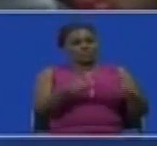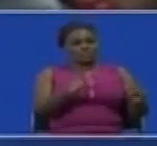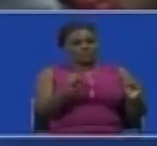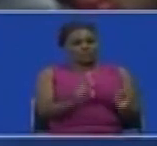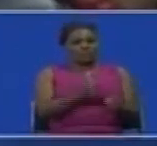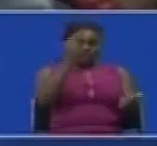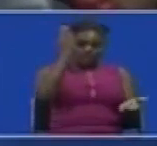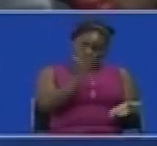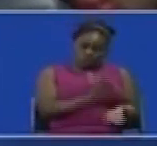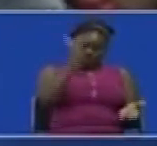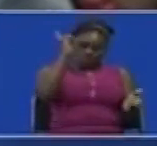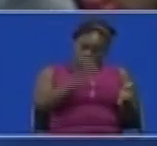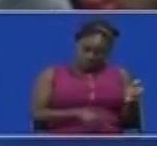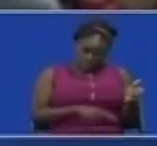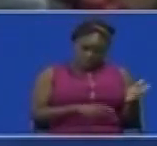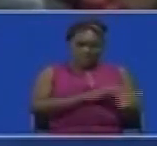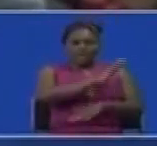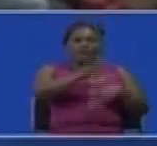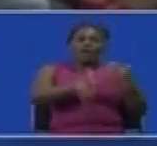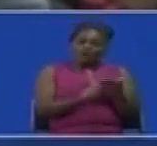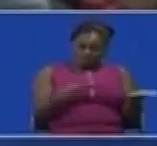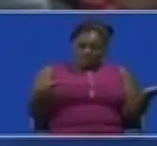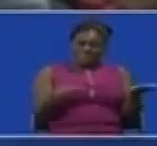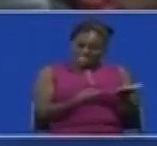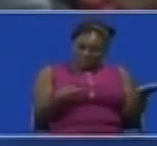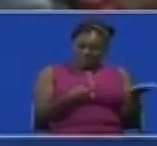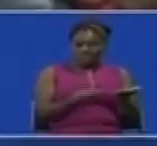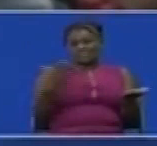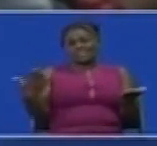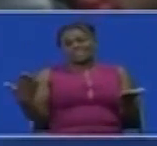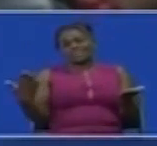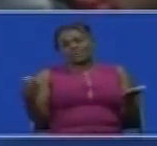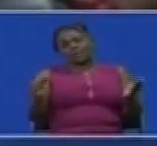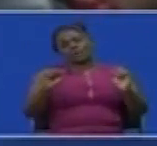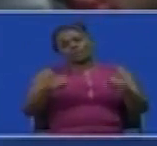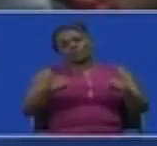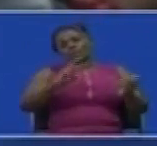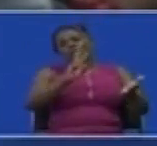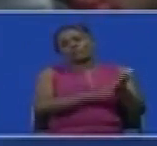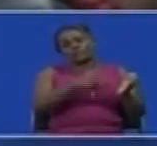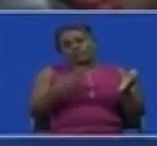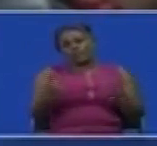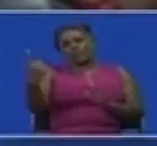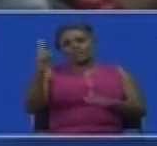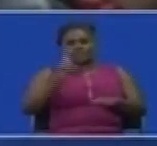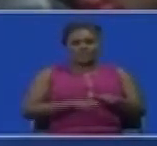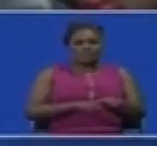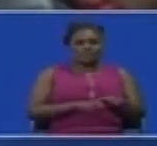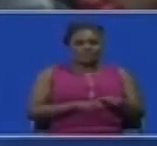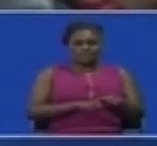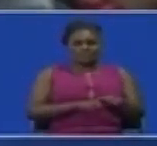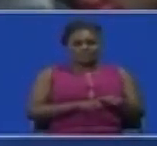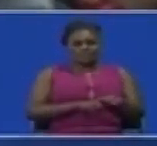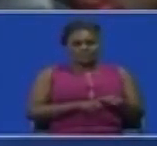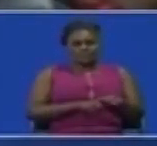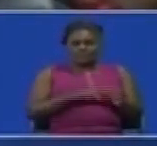The truth is that all technological gadgets fail one time or